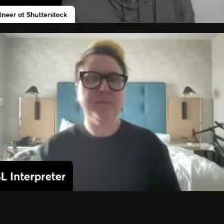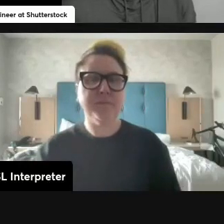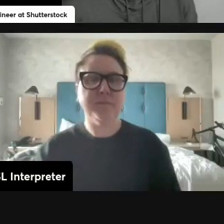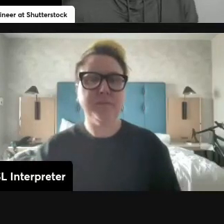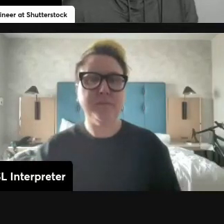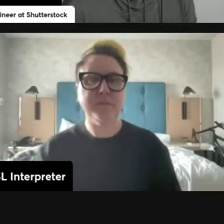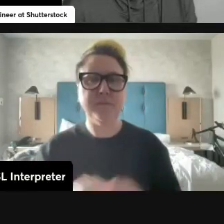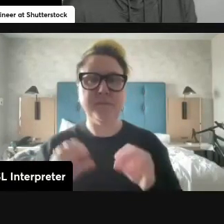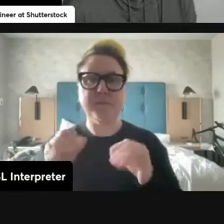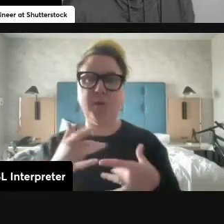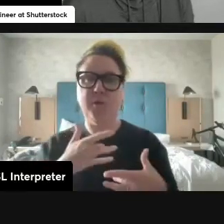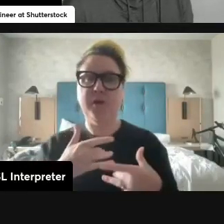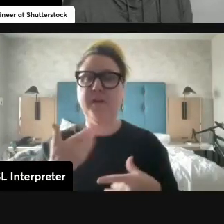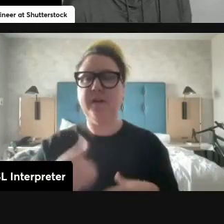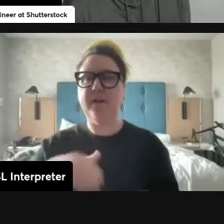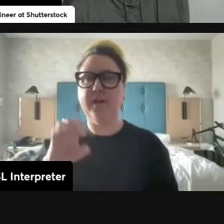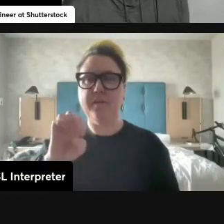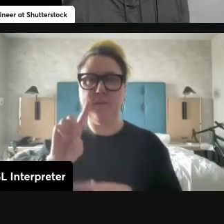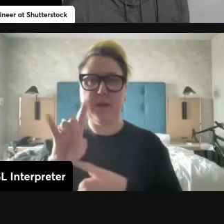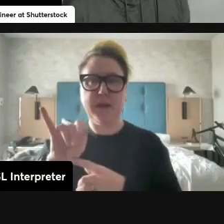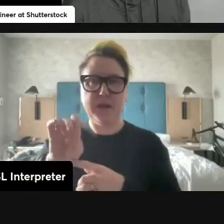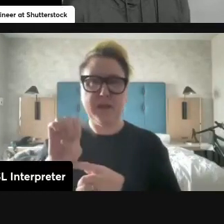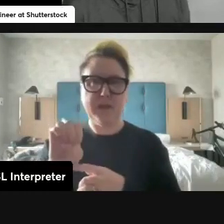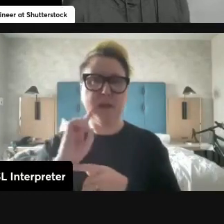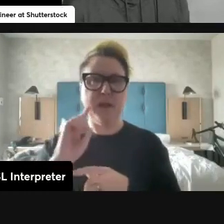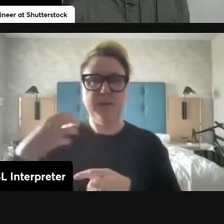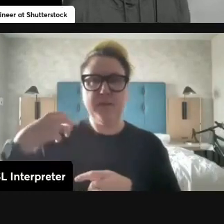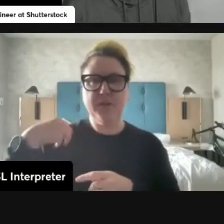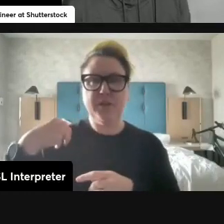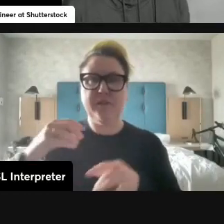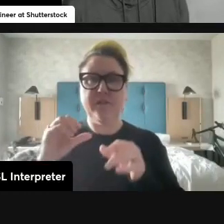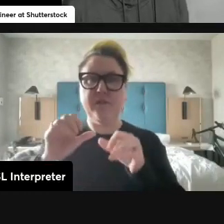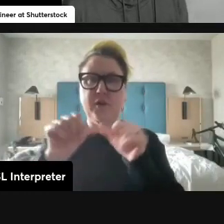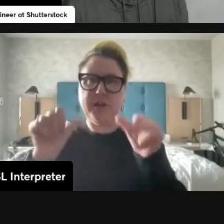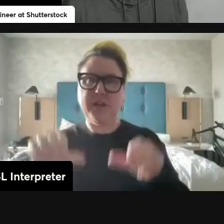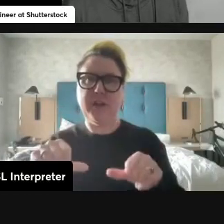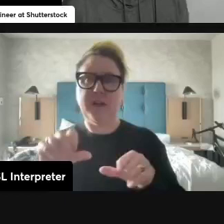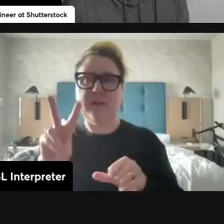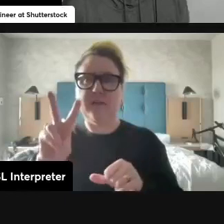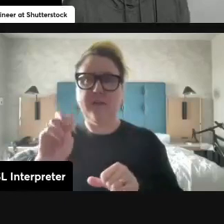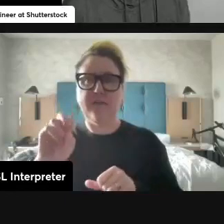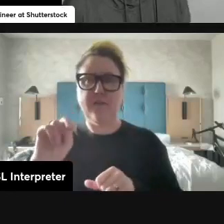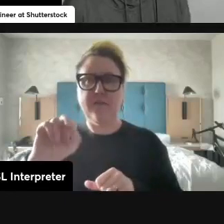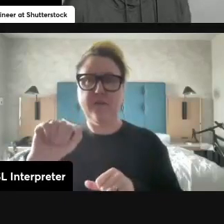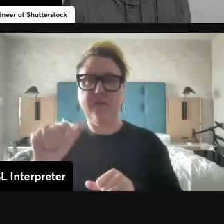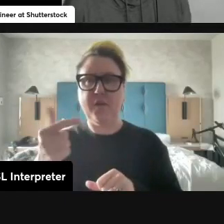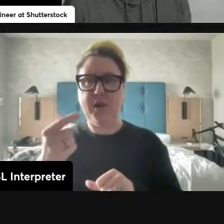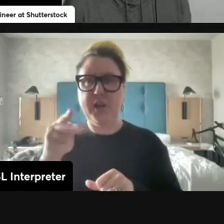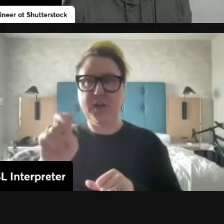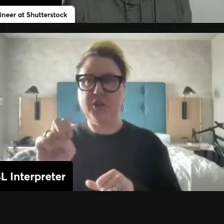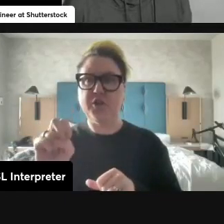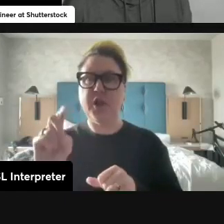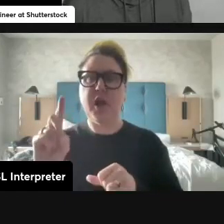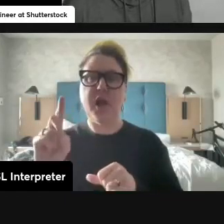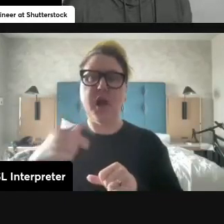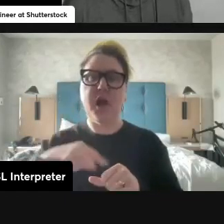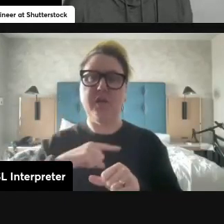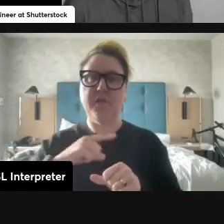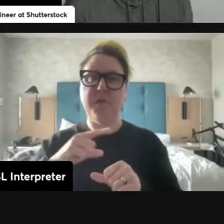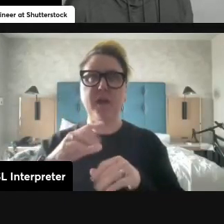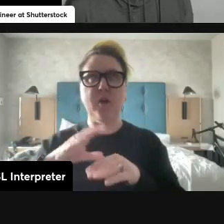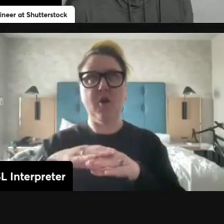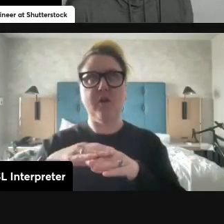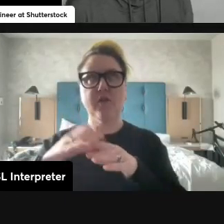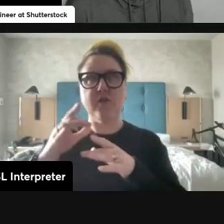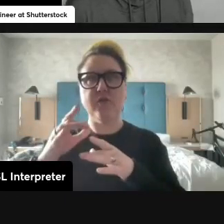No worries. So I'm Eddie Wassef. I'm Chief Architect at Vonage. We're part of Ericsson. We've been on our IDP journey